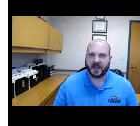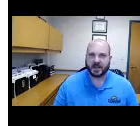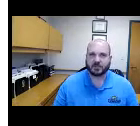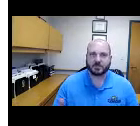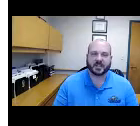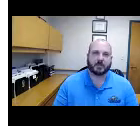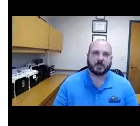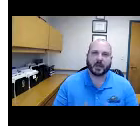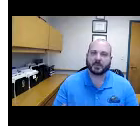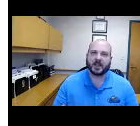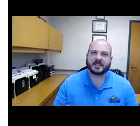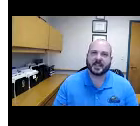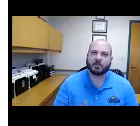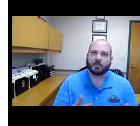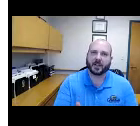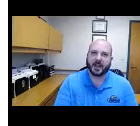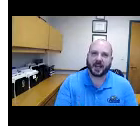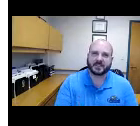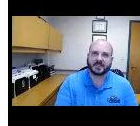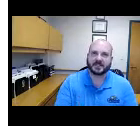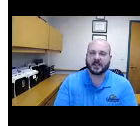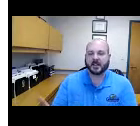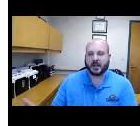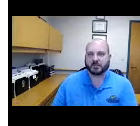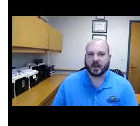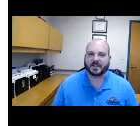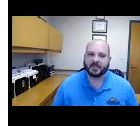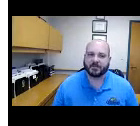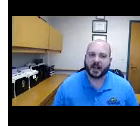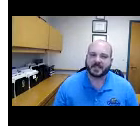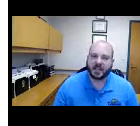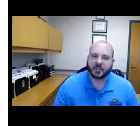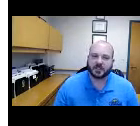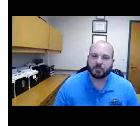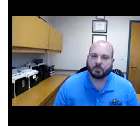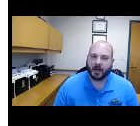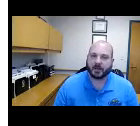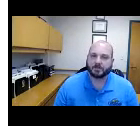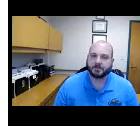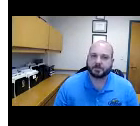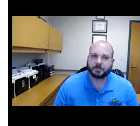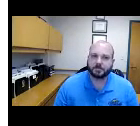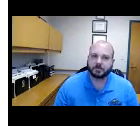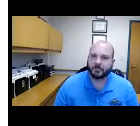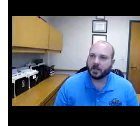across age groups, and it plays out both in cases as well as in vaccination as well.